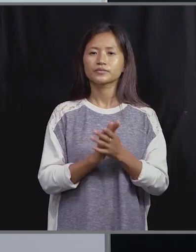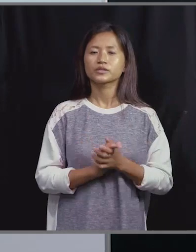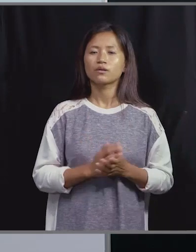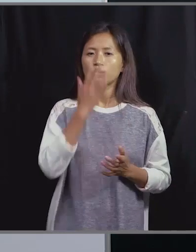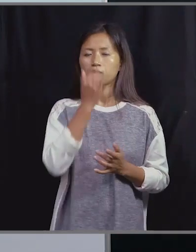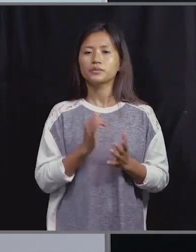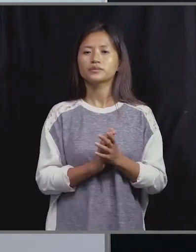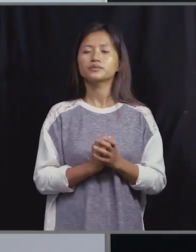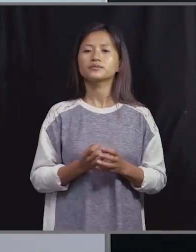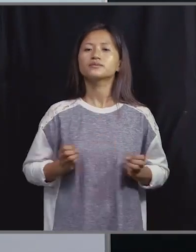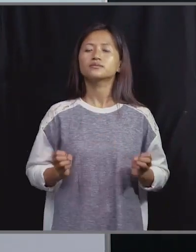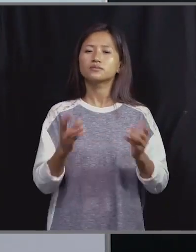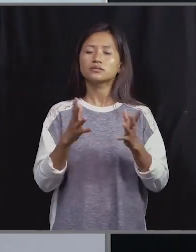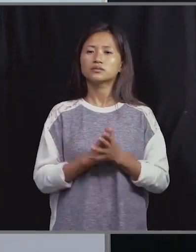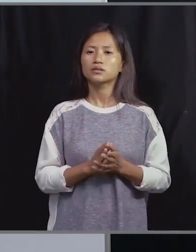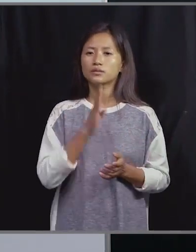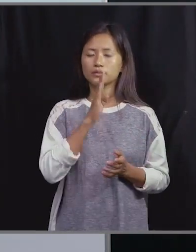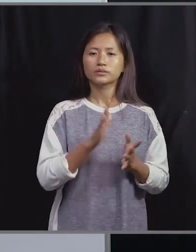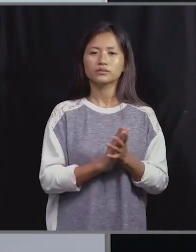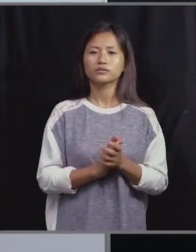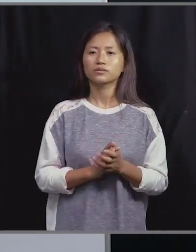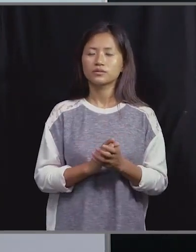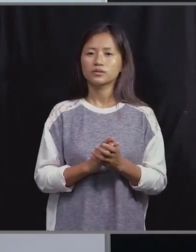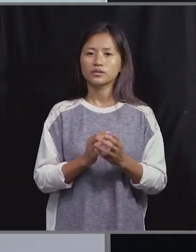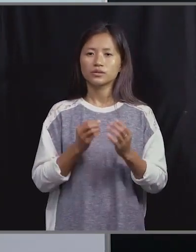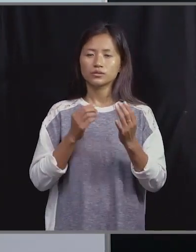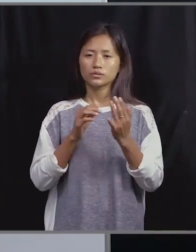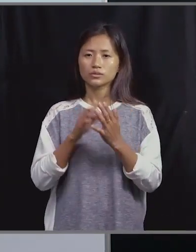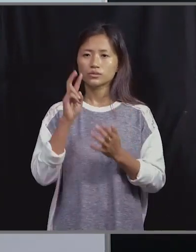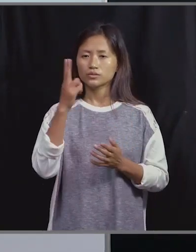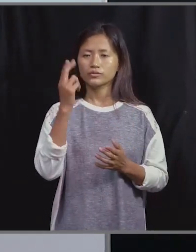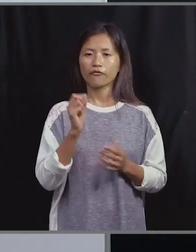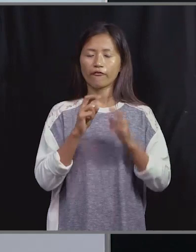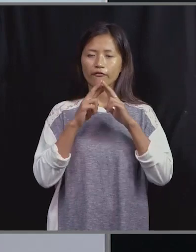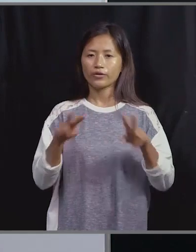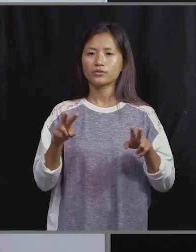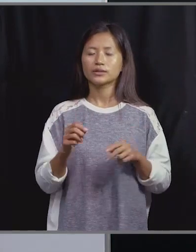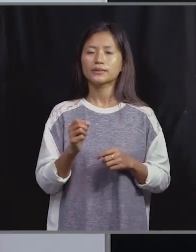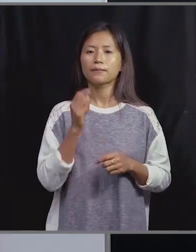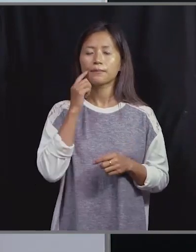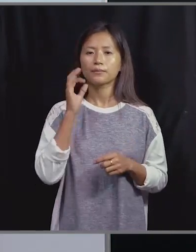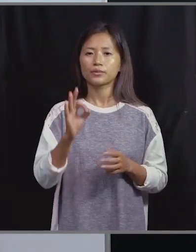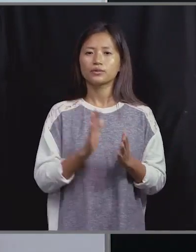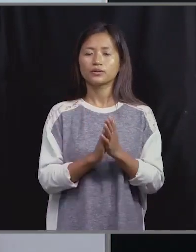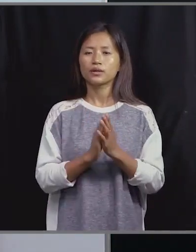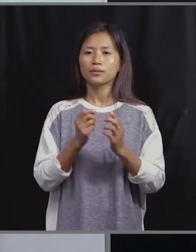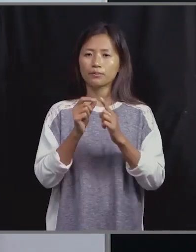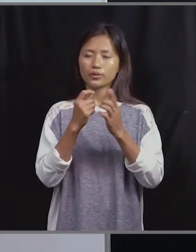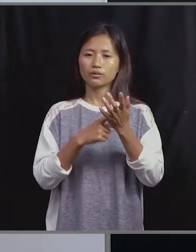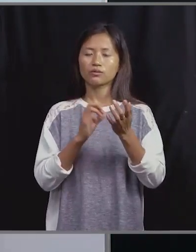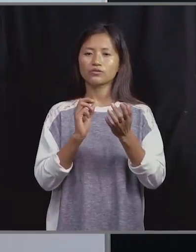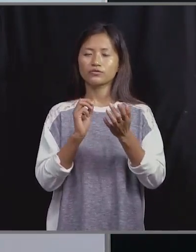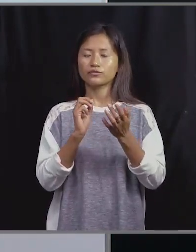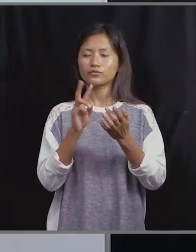why did the Deccan Riot started? It is because of the two very important reasons, that is poverty and